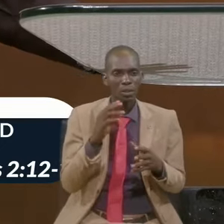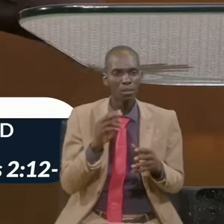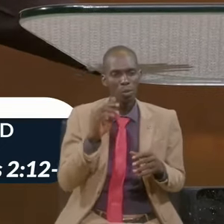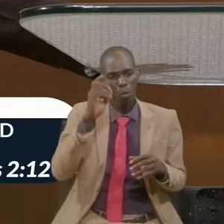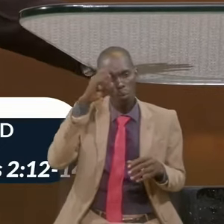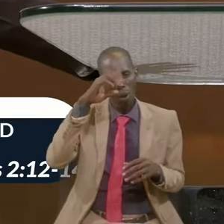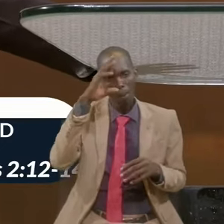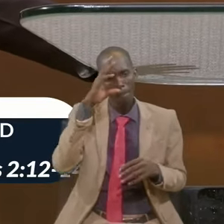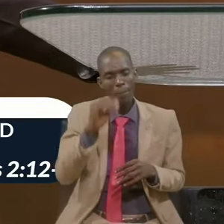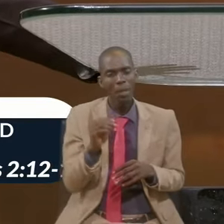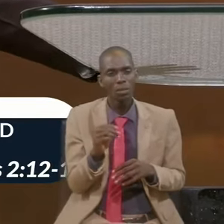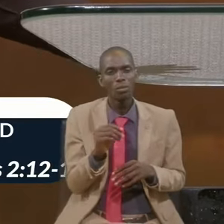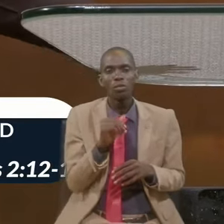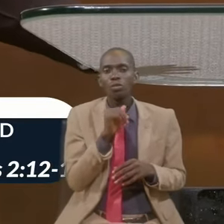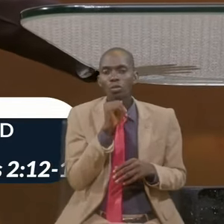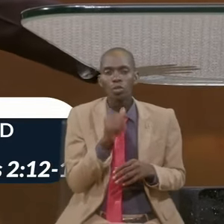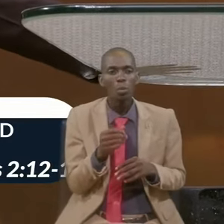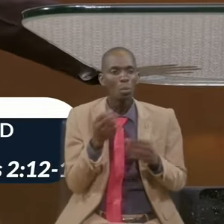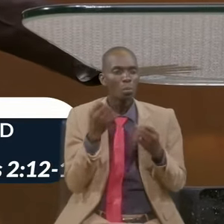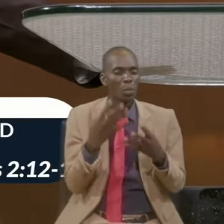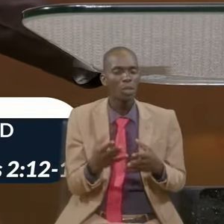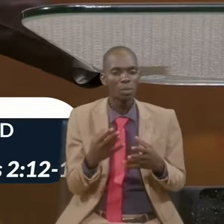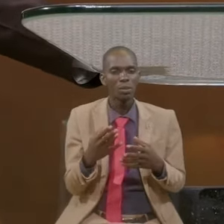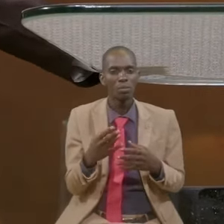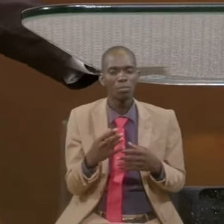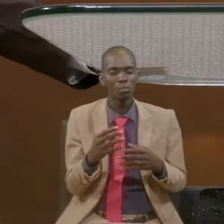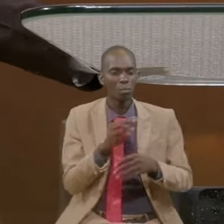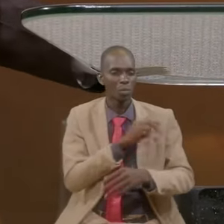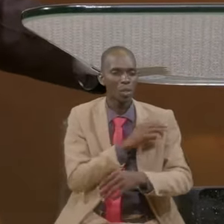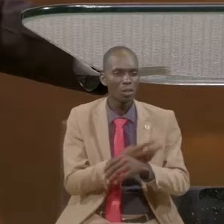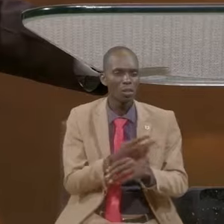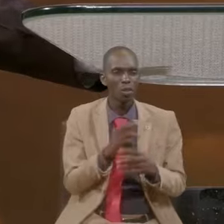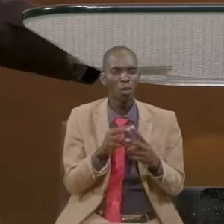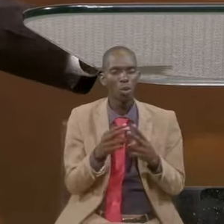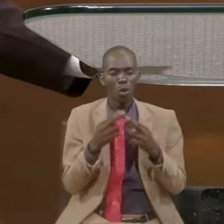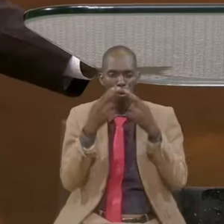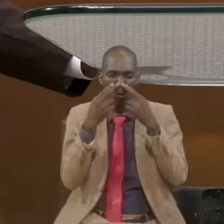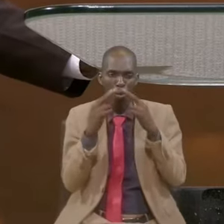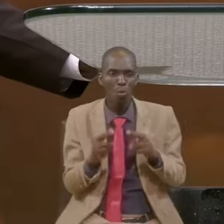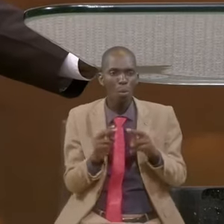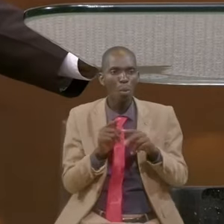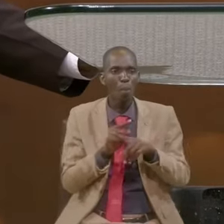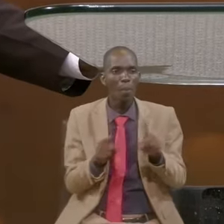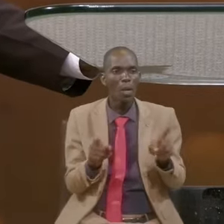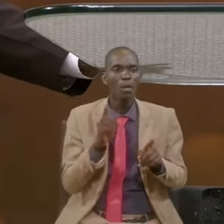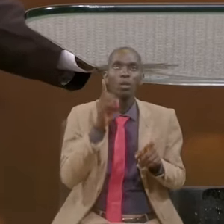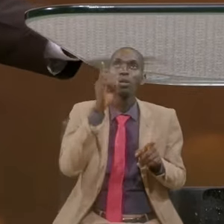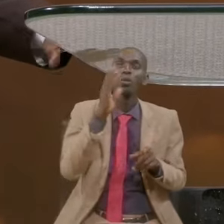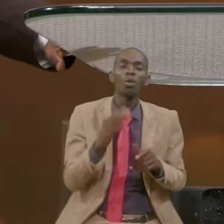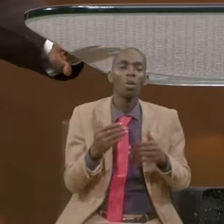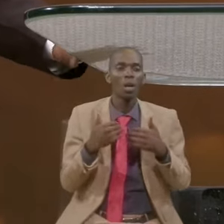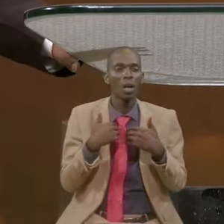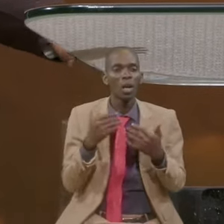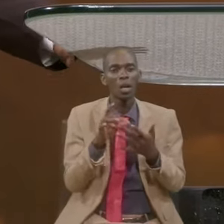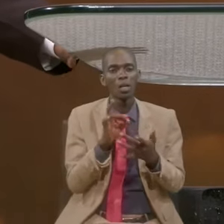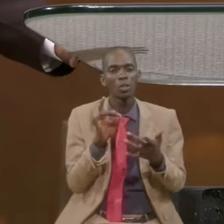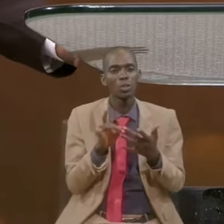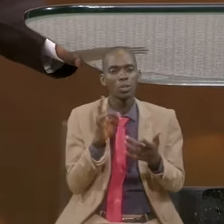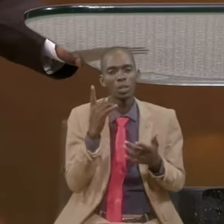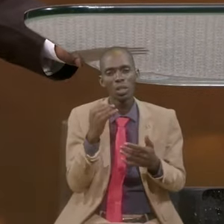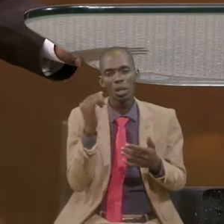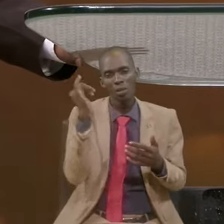many noble are called. Verse 27, it says, but God has chosen the